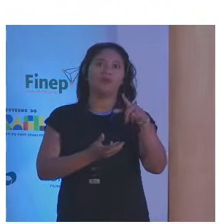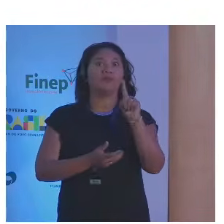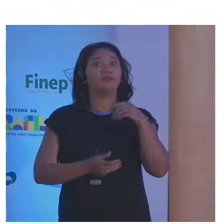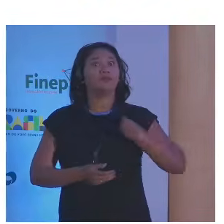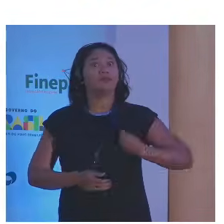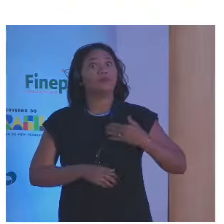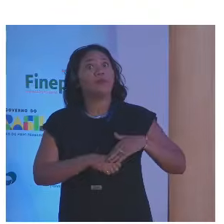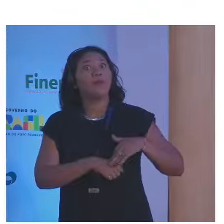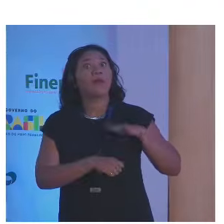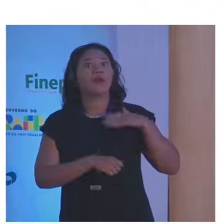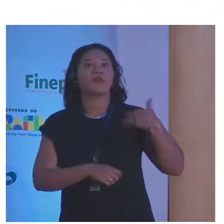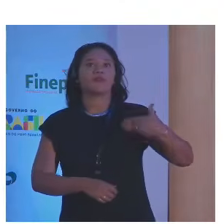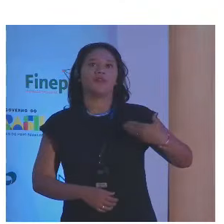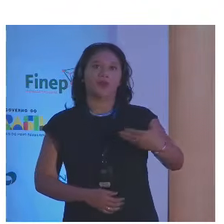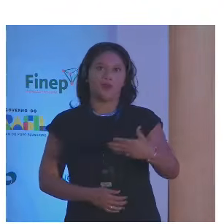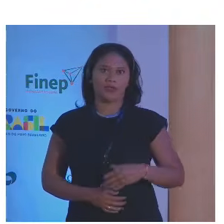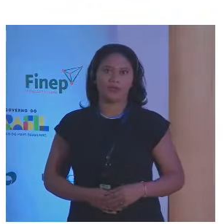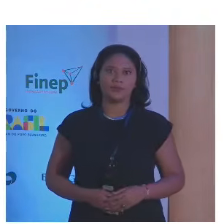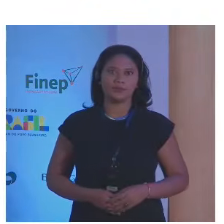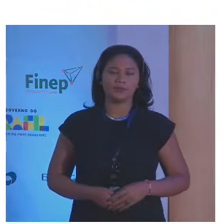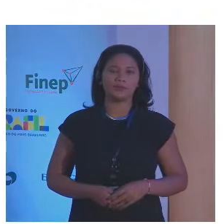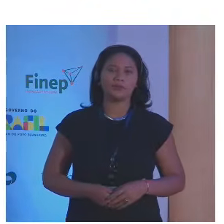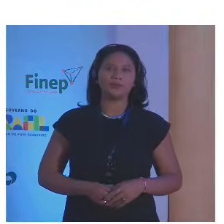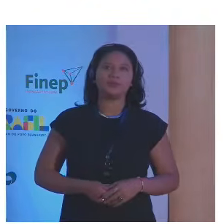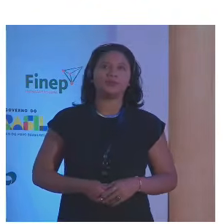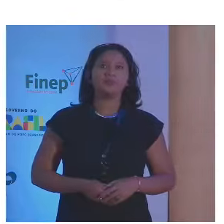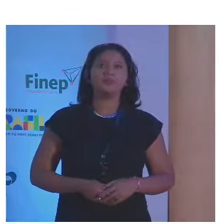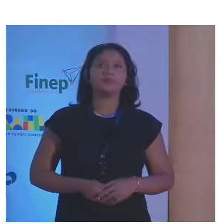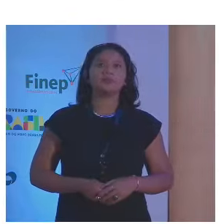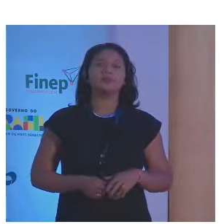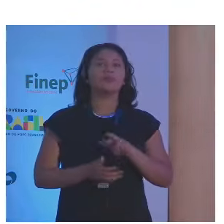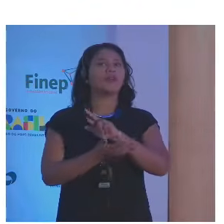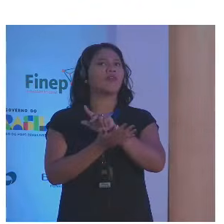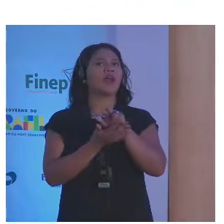frequent. More coral reef areas are being disturbed.